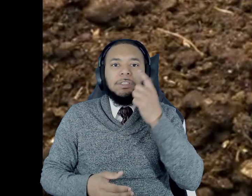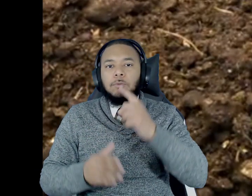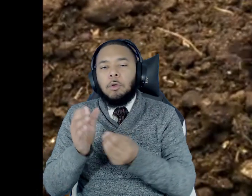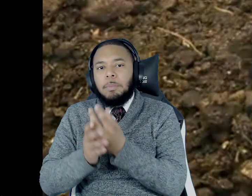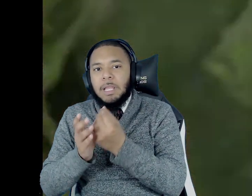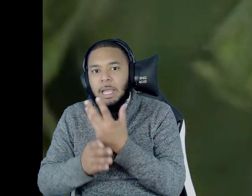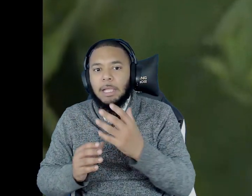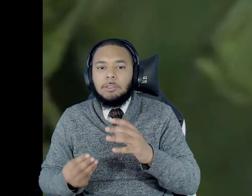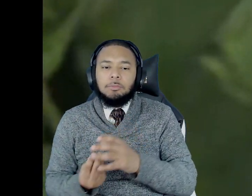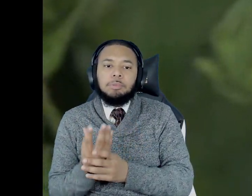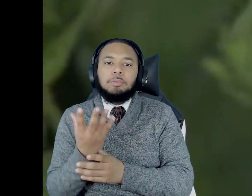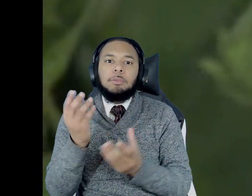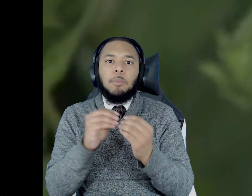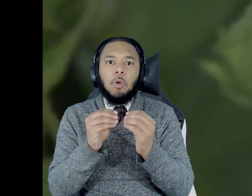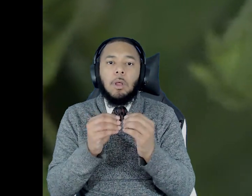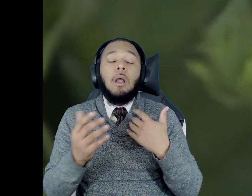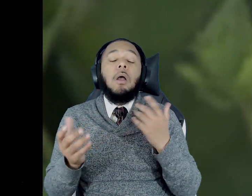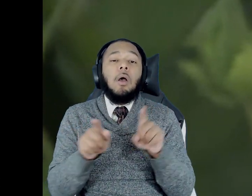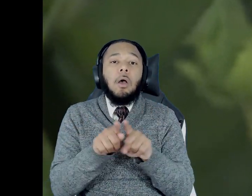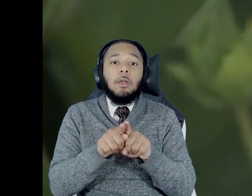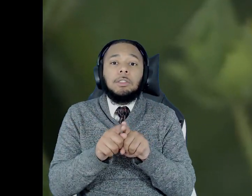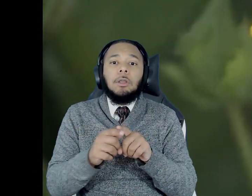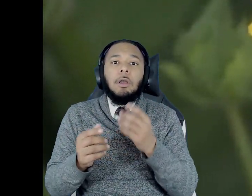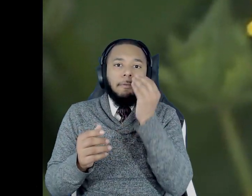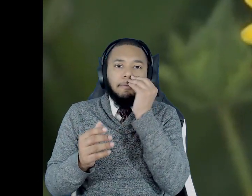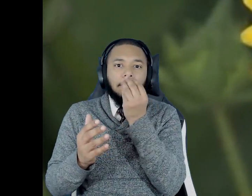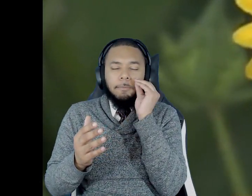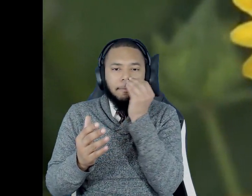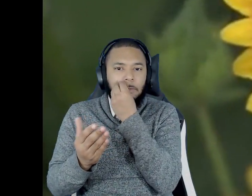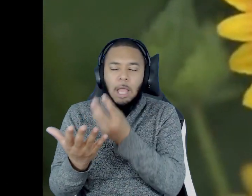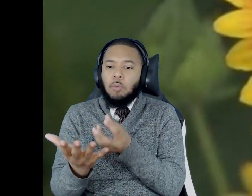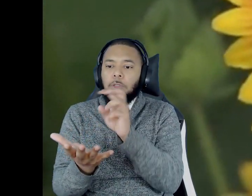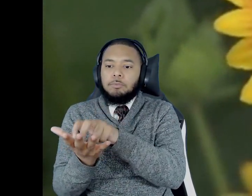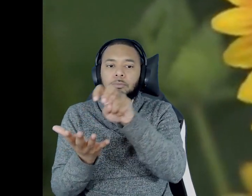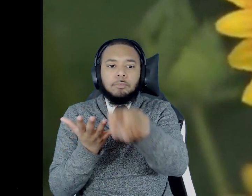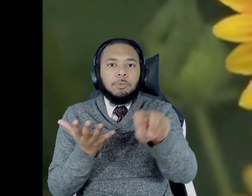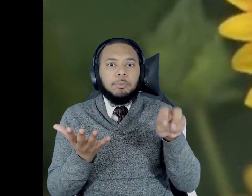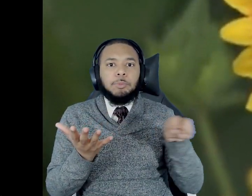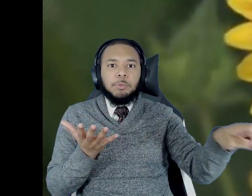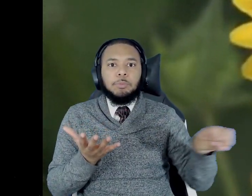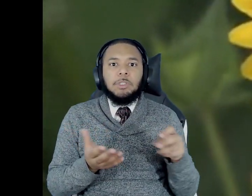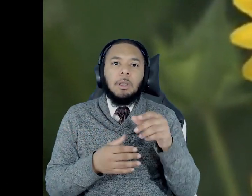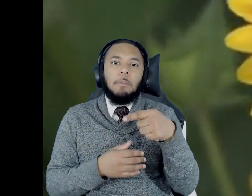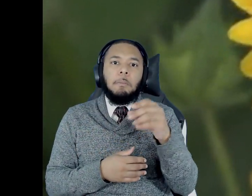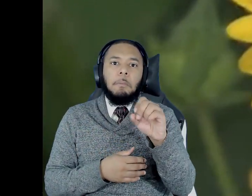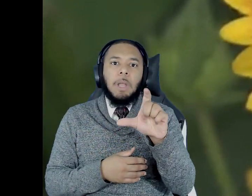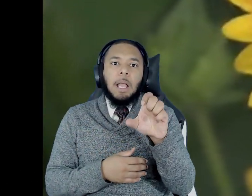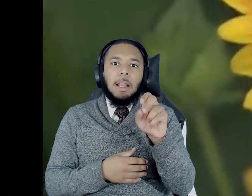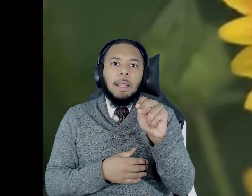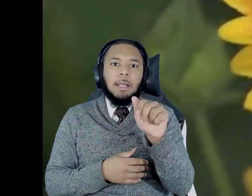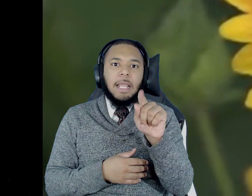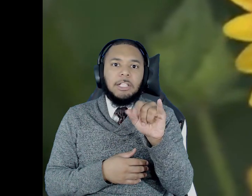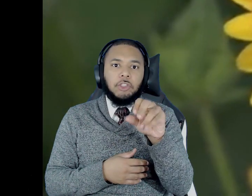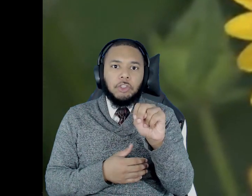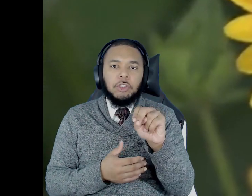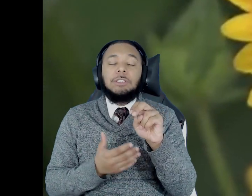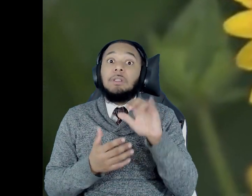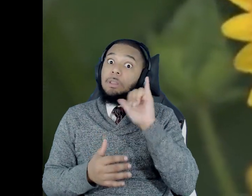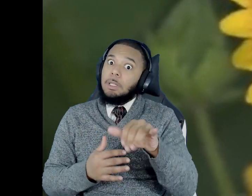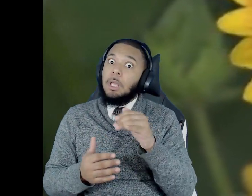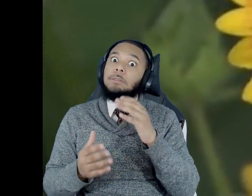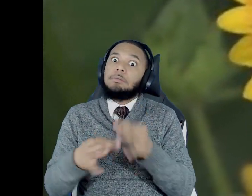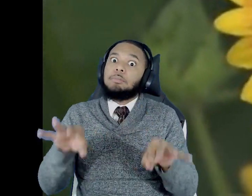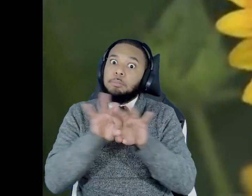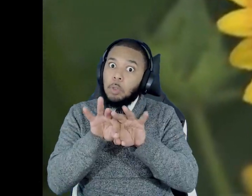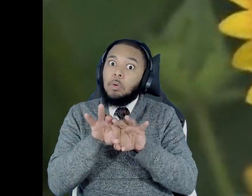nutrients, pollination is an ecological service that is a very good interest or big interest to plants, because without